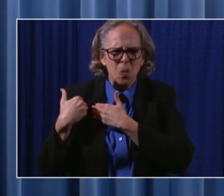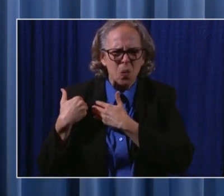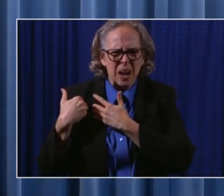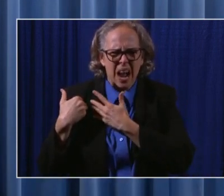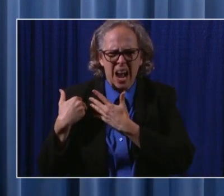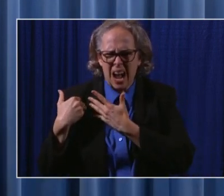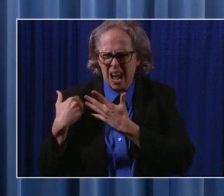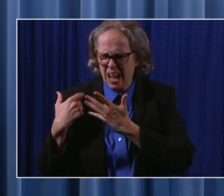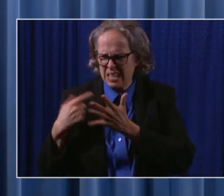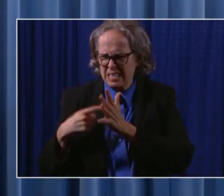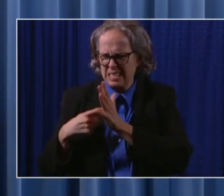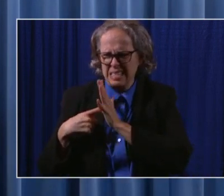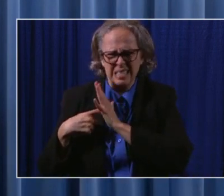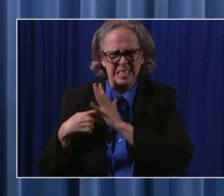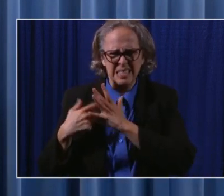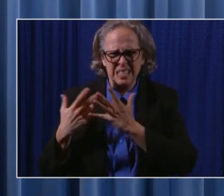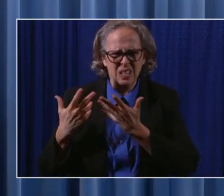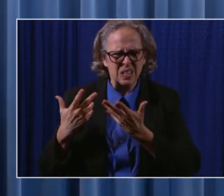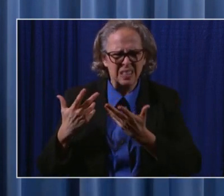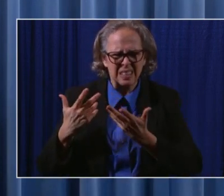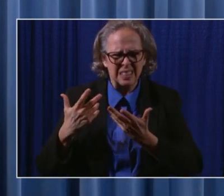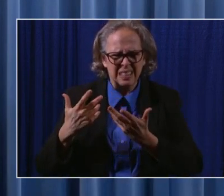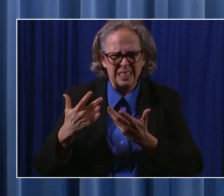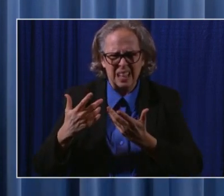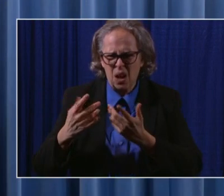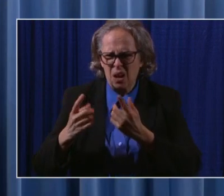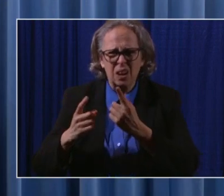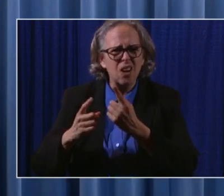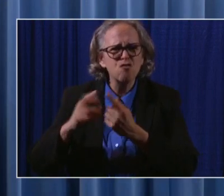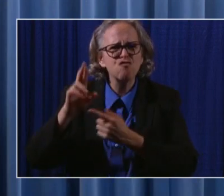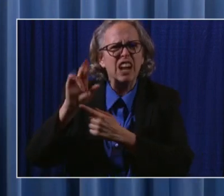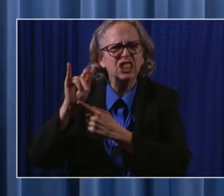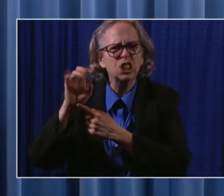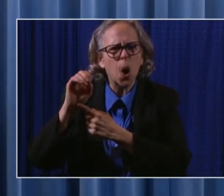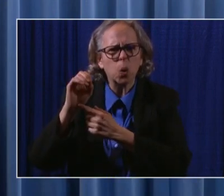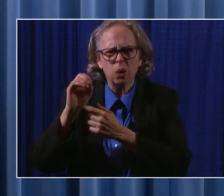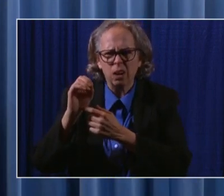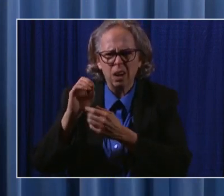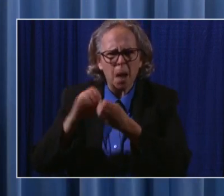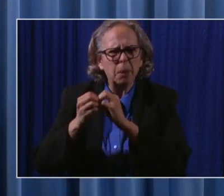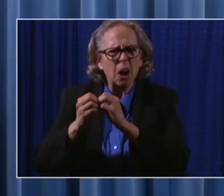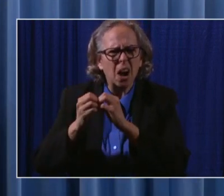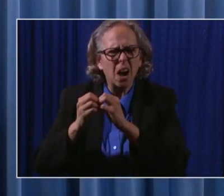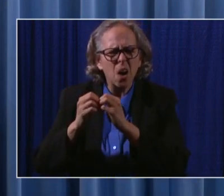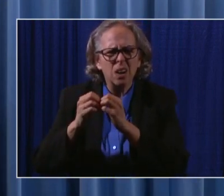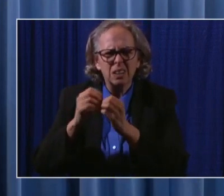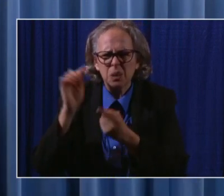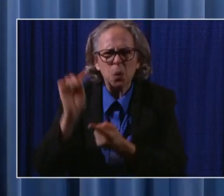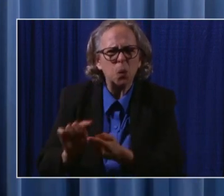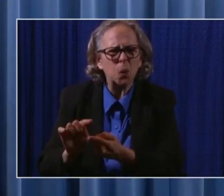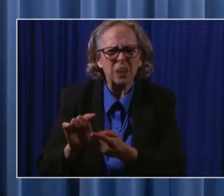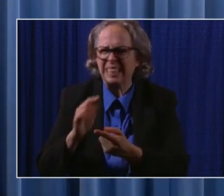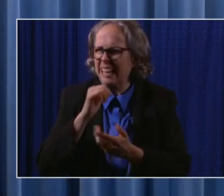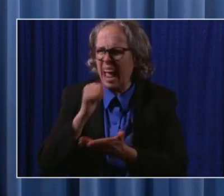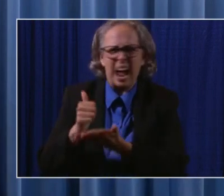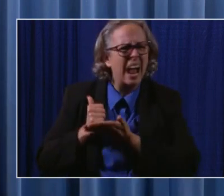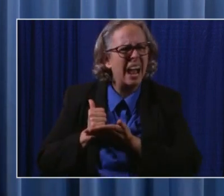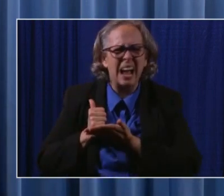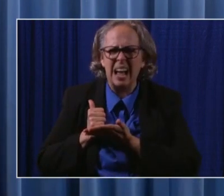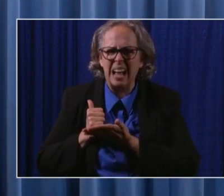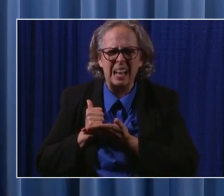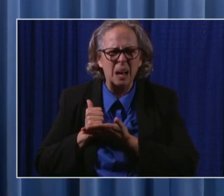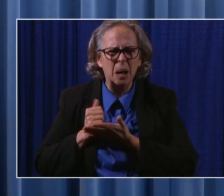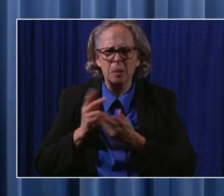longer work. And we've received comments from people who had a hard time getting into child